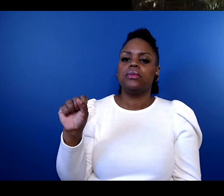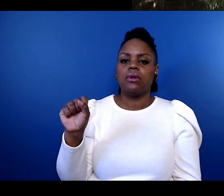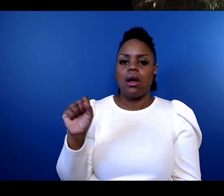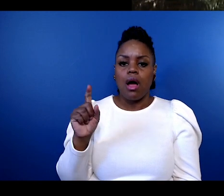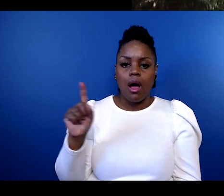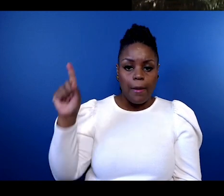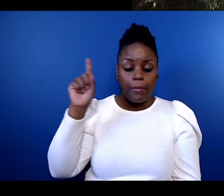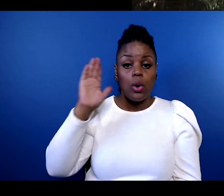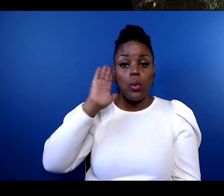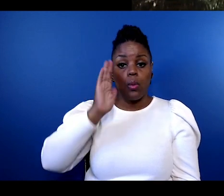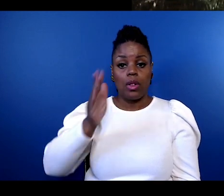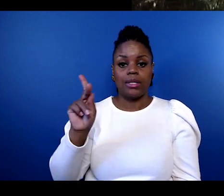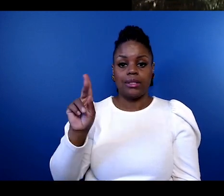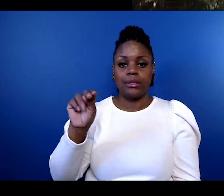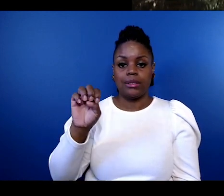Rib cage up.